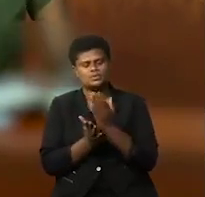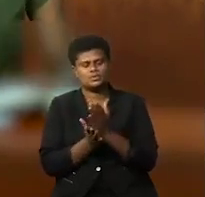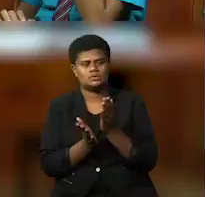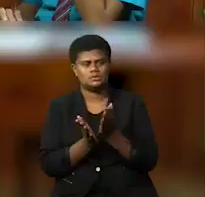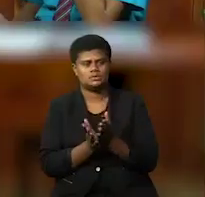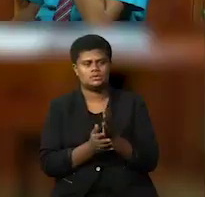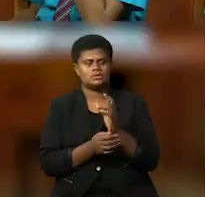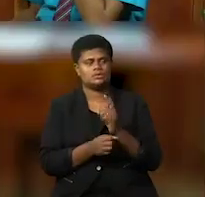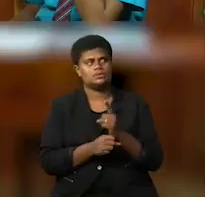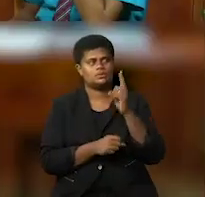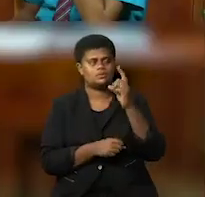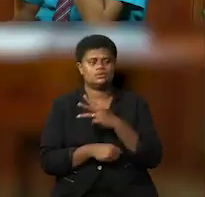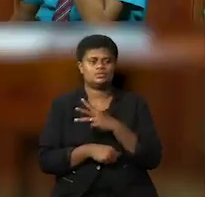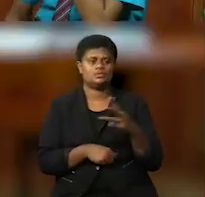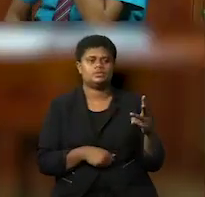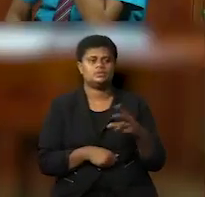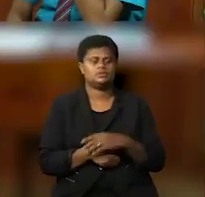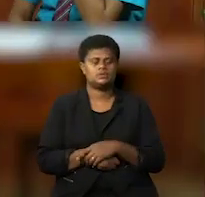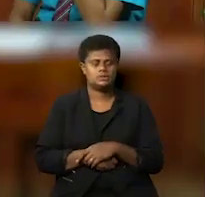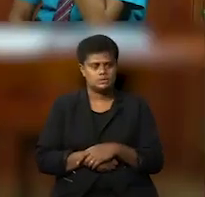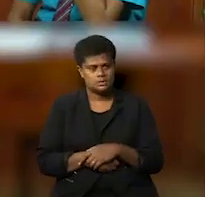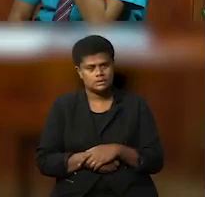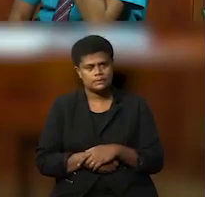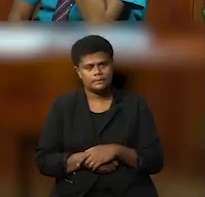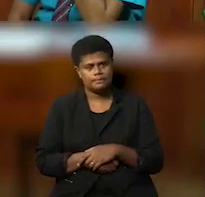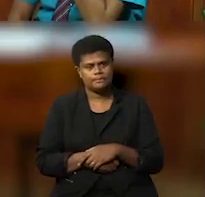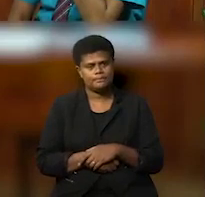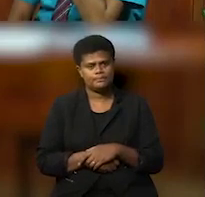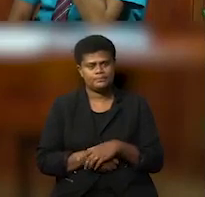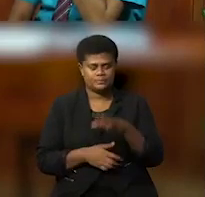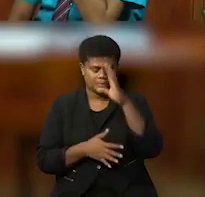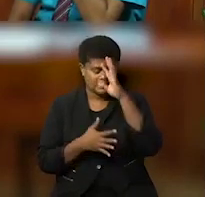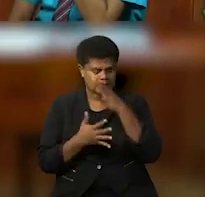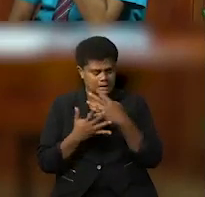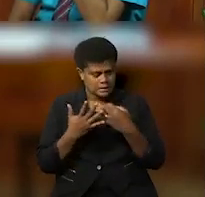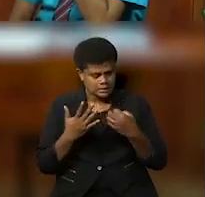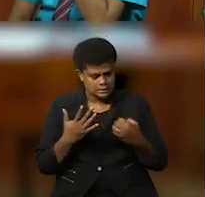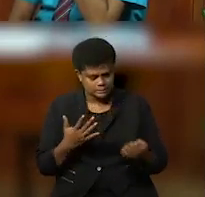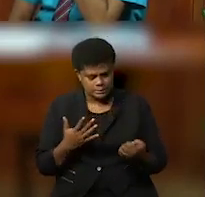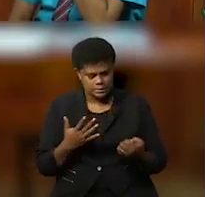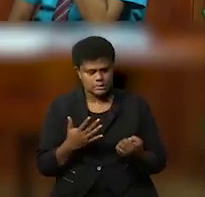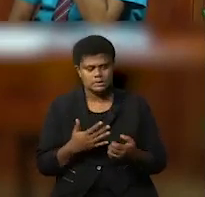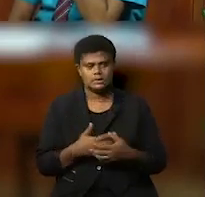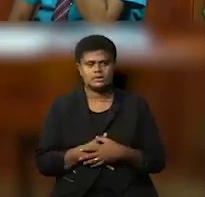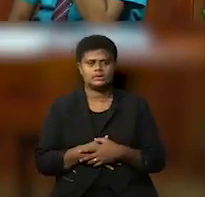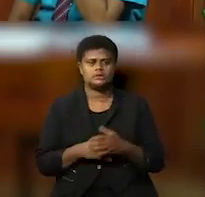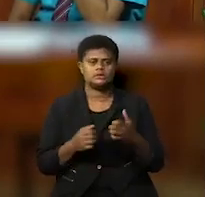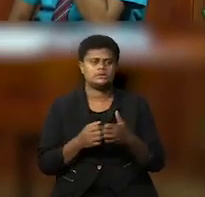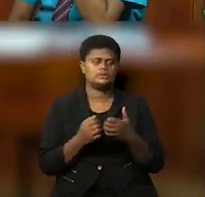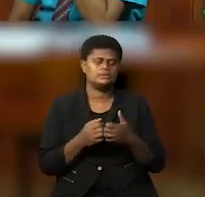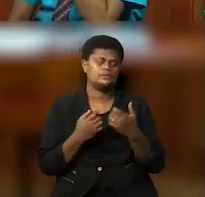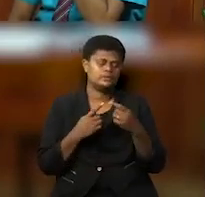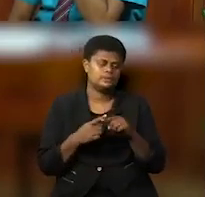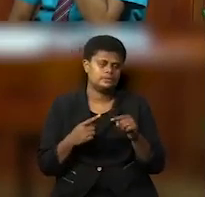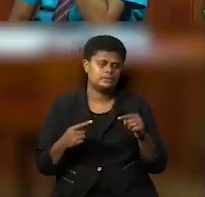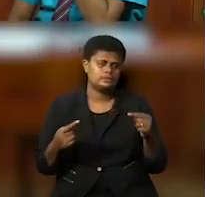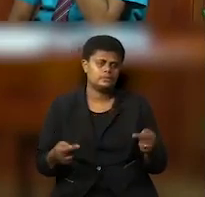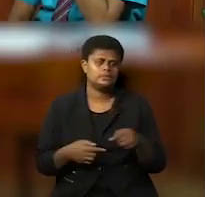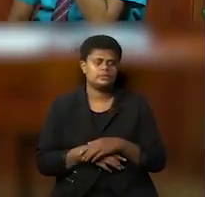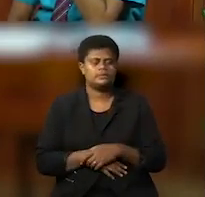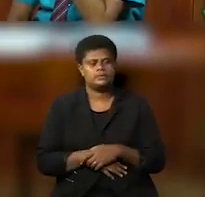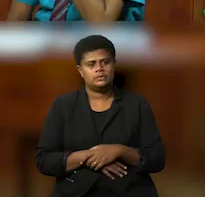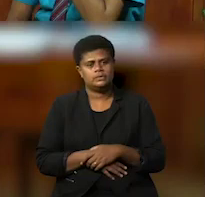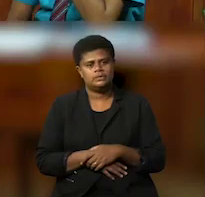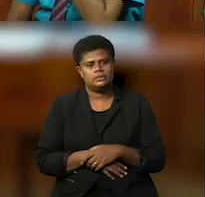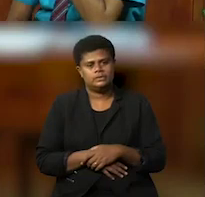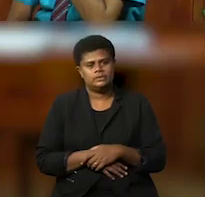Gentiles. And that is in someone who has experienced the goodness of God, experienced redemption. He did not deserve to be redeemed, you know. He was one of the people